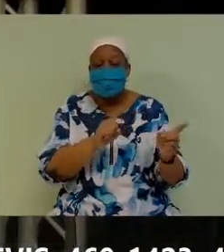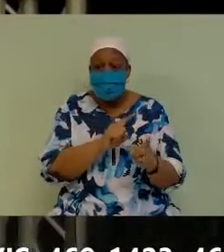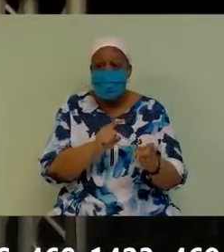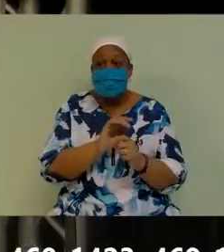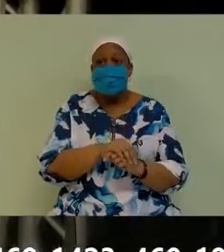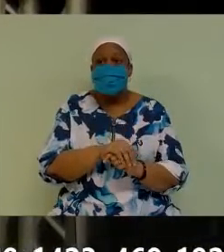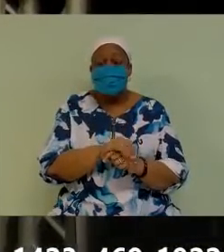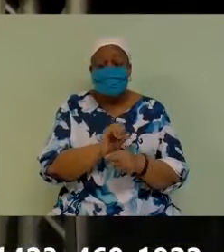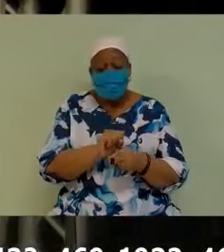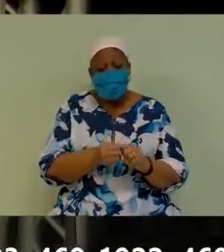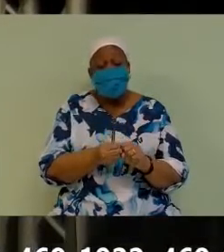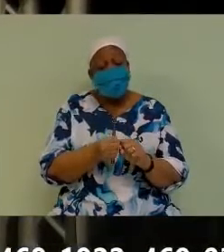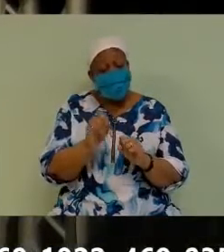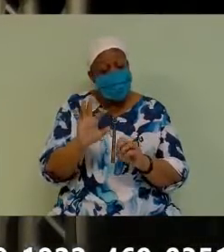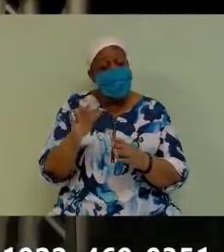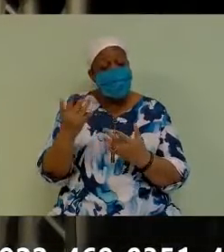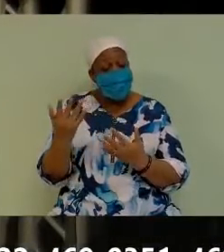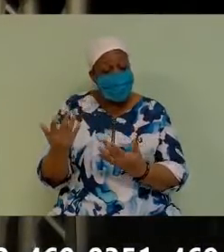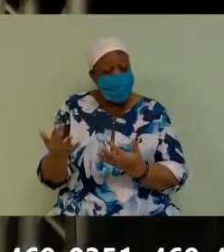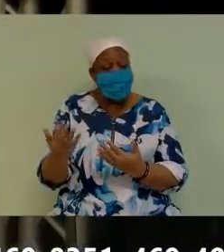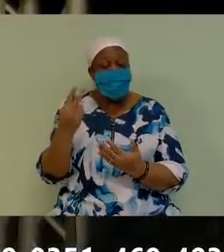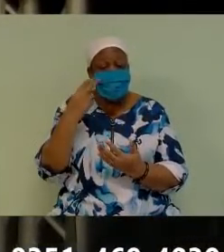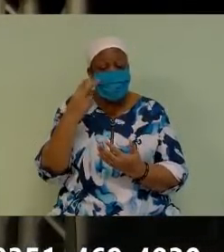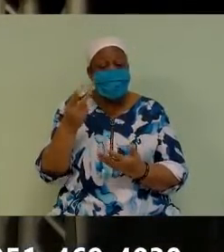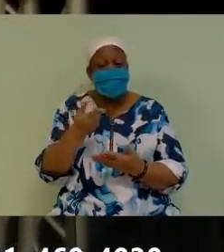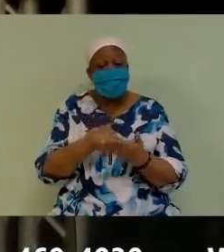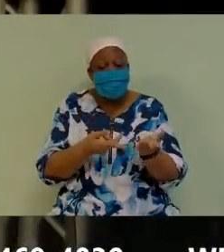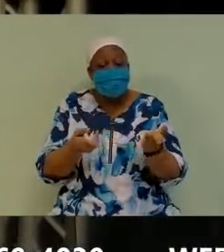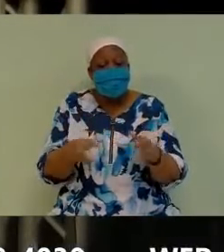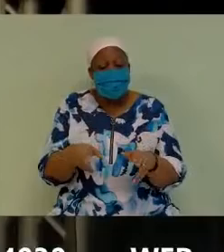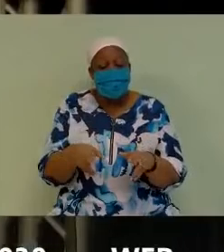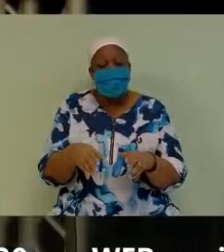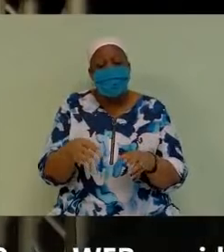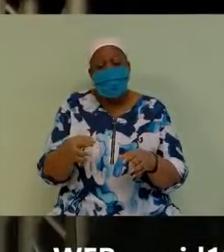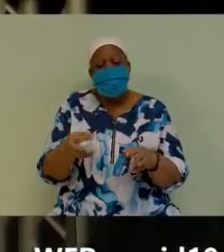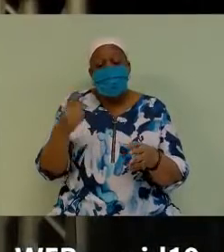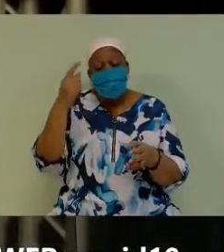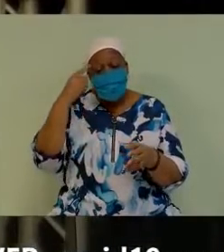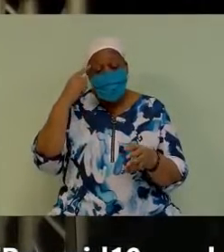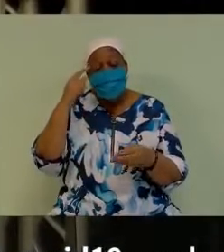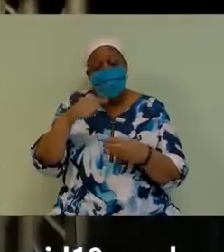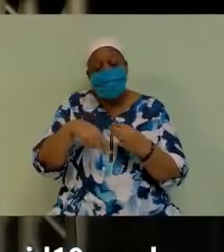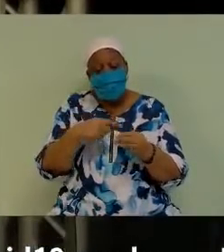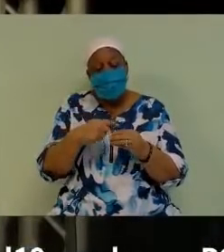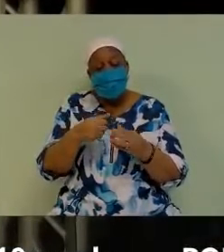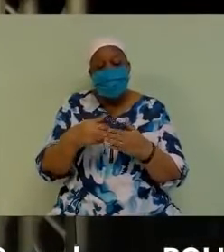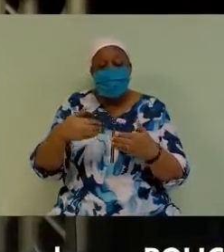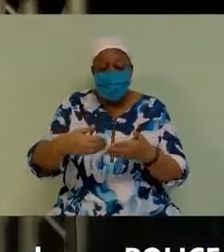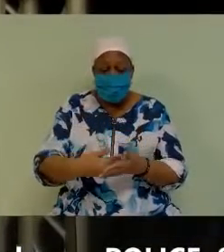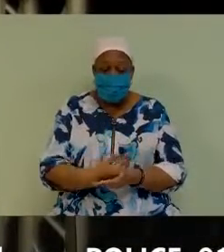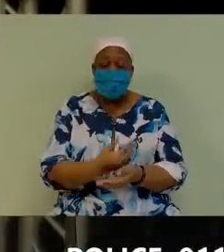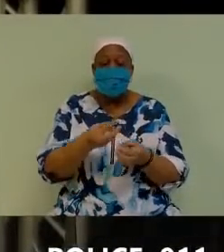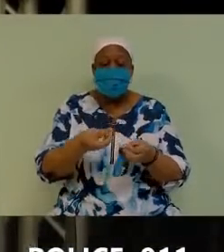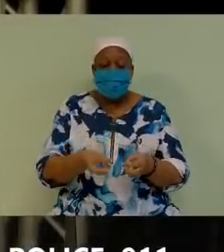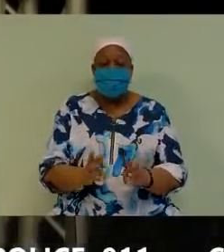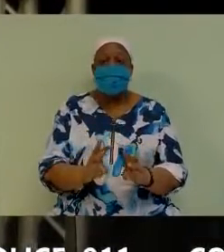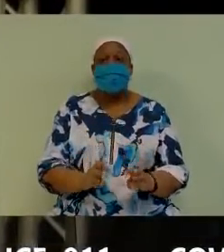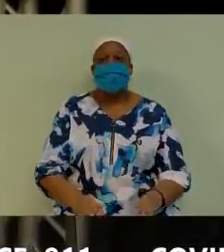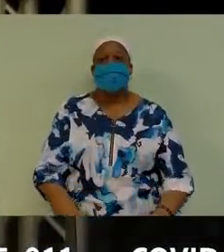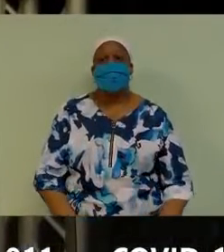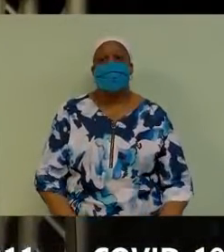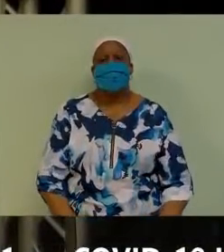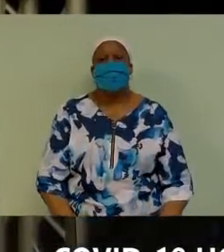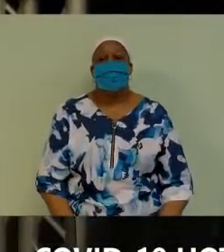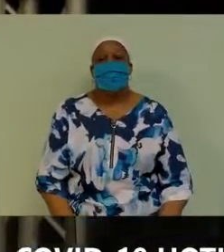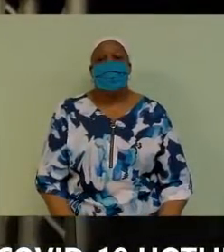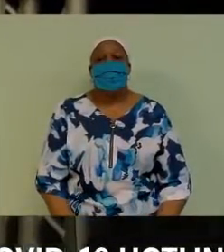still a moving target, and we'll have to come up with new protocols to see how we can accommodate the persons coming back. And just one last point I